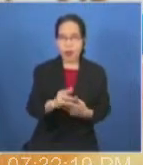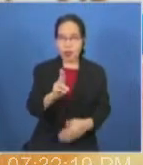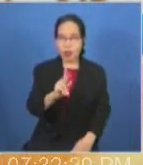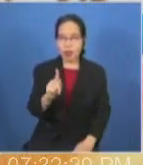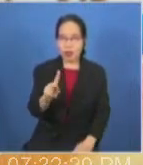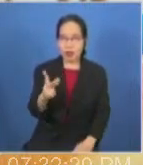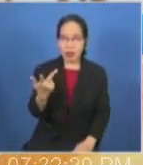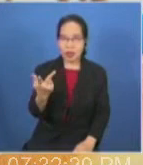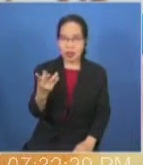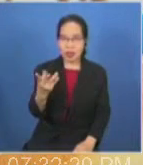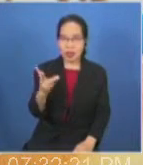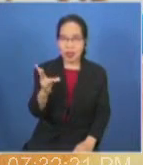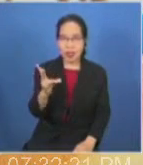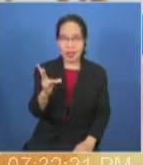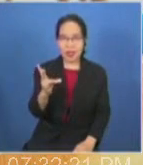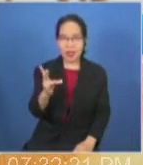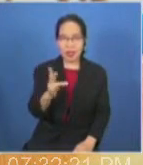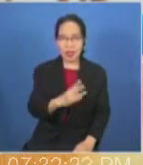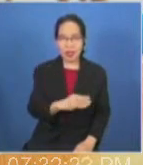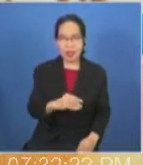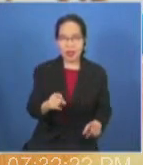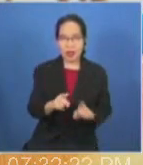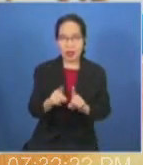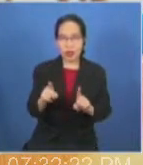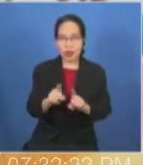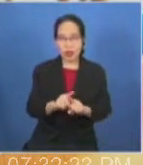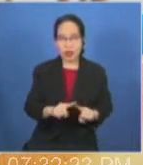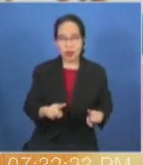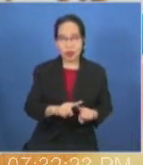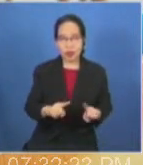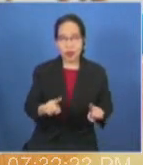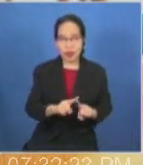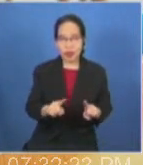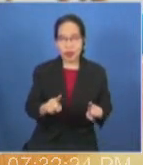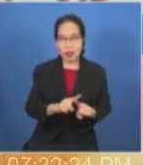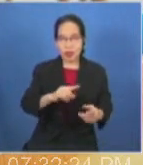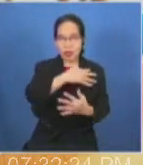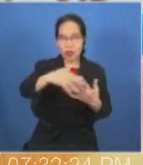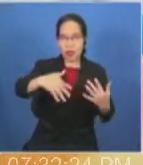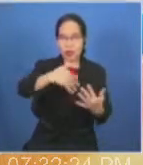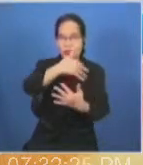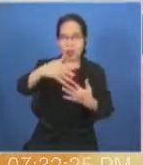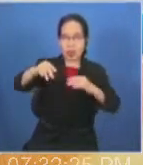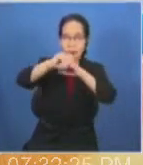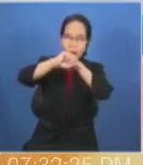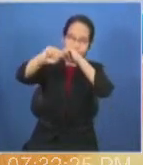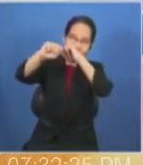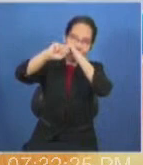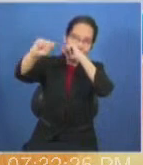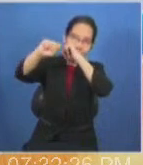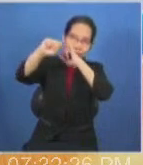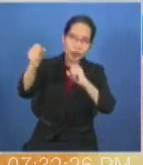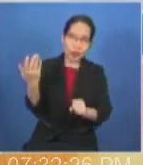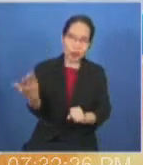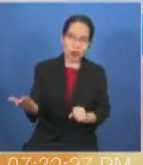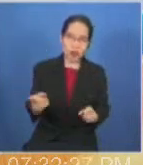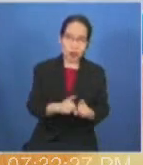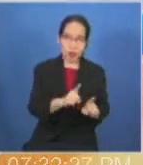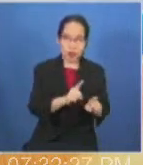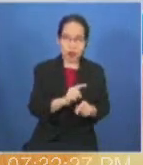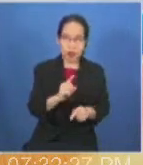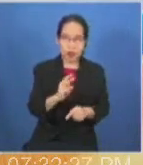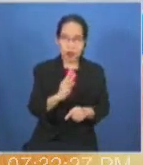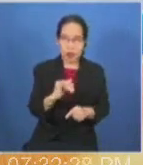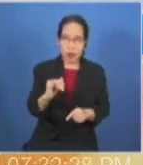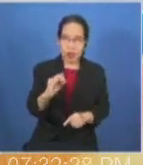programs on UNTV 37. And also in our different social media